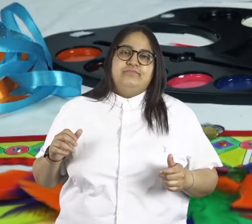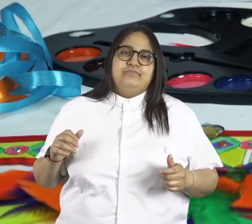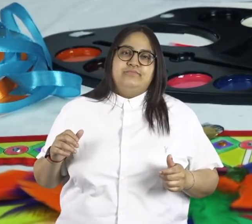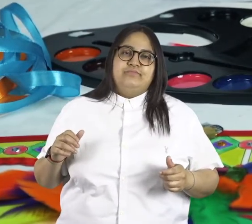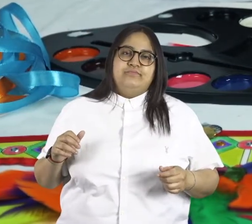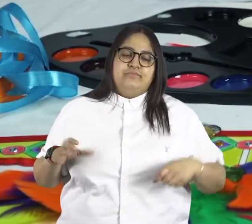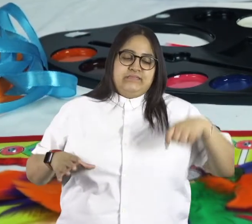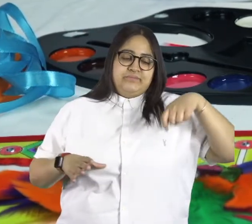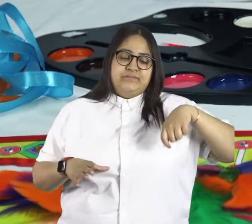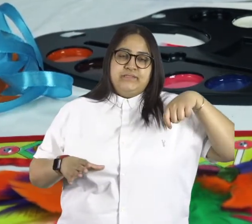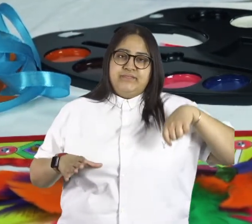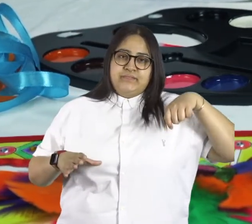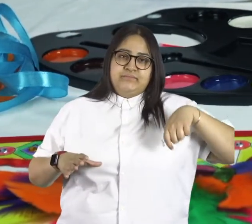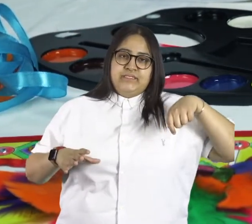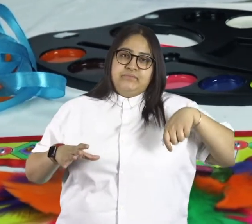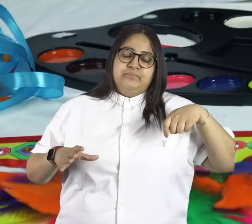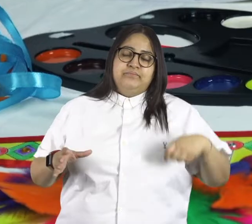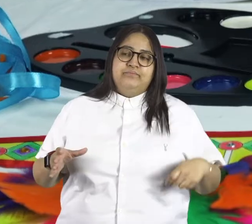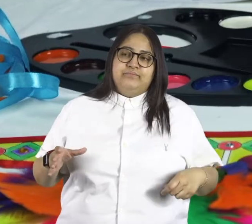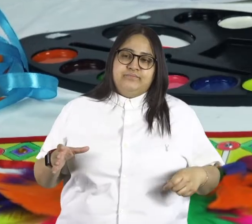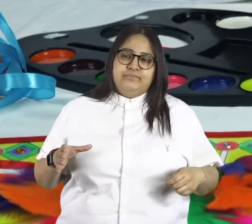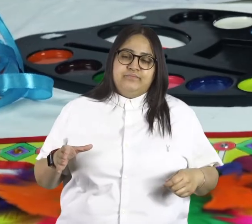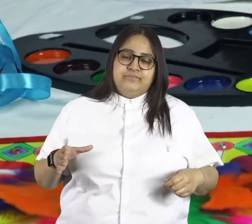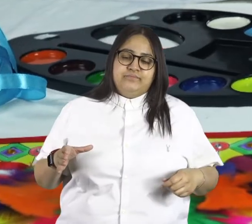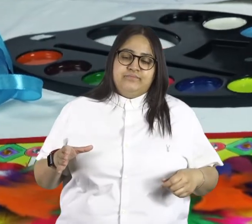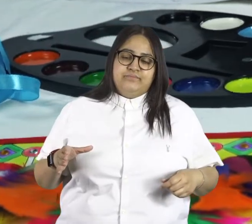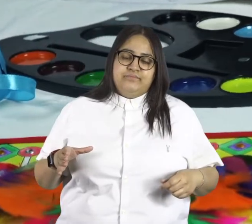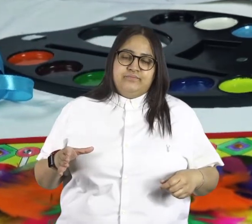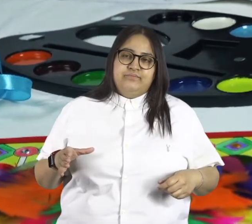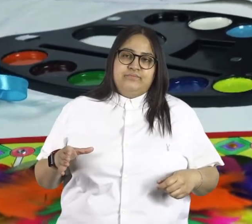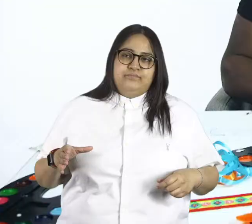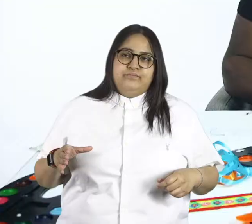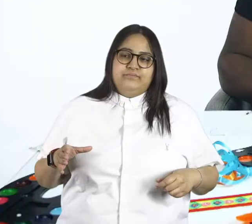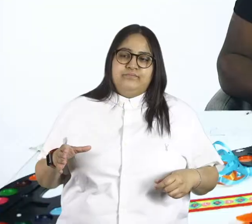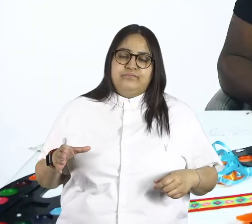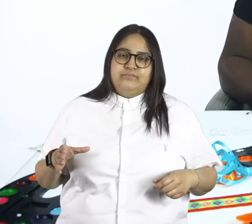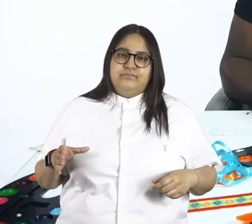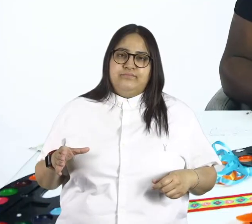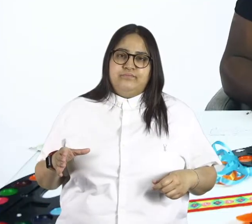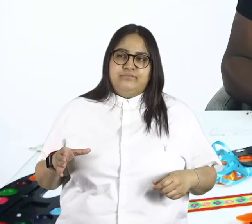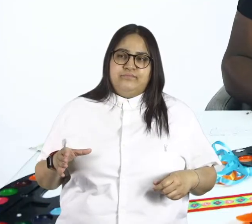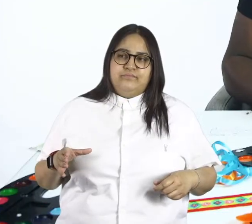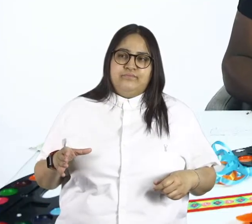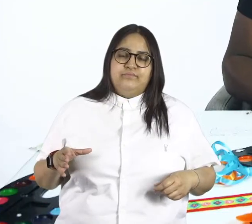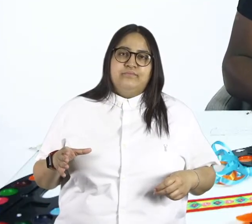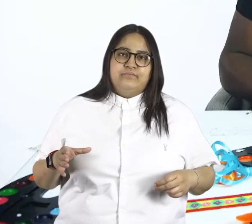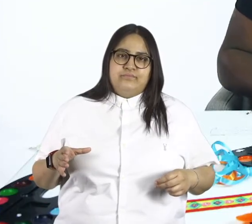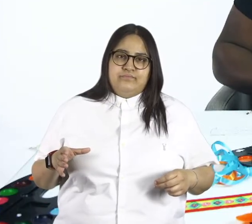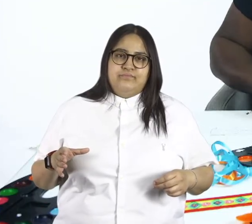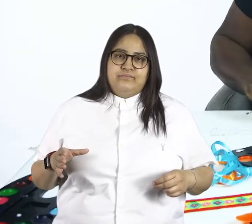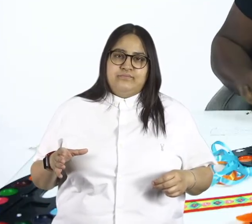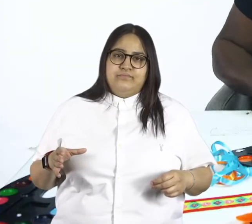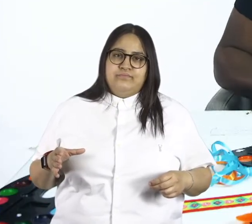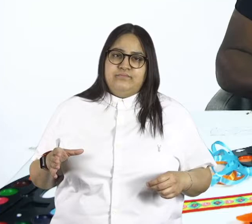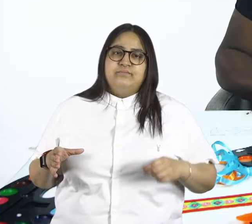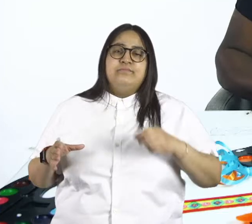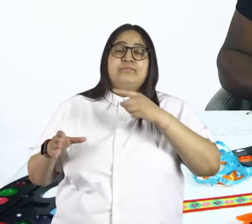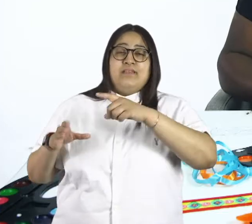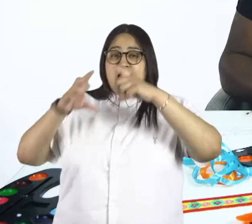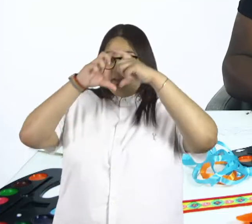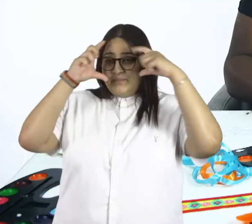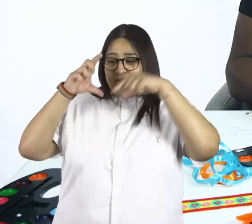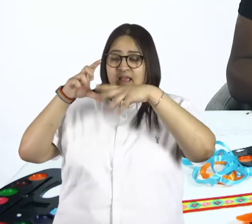just brush. Now on this headpiece in particular, you can follow the specific like design on